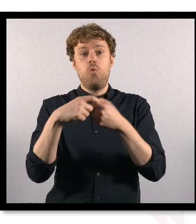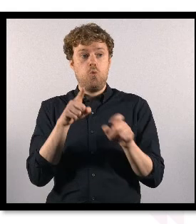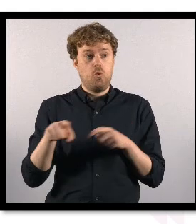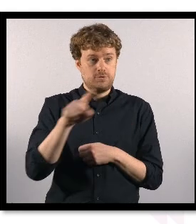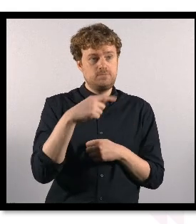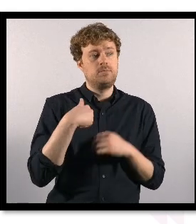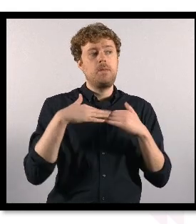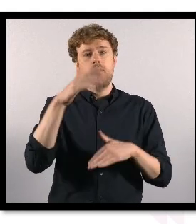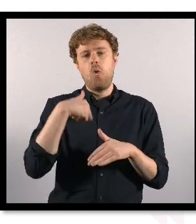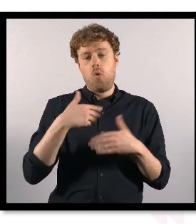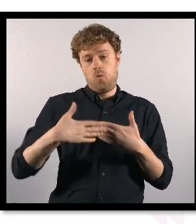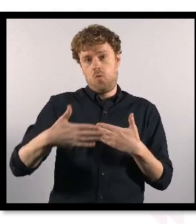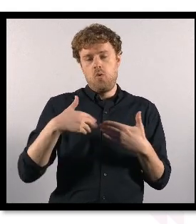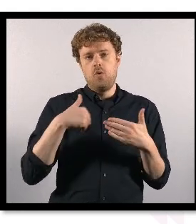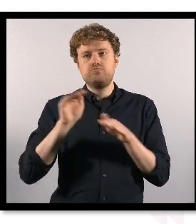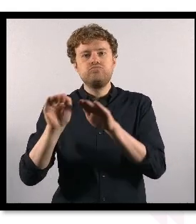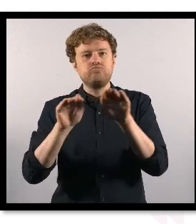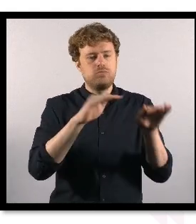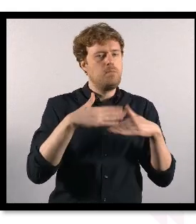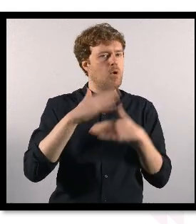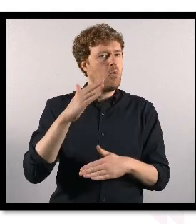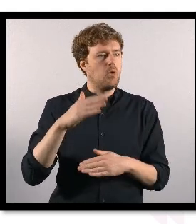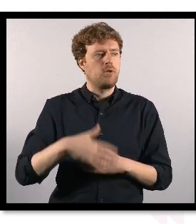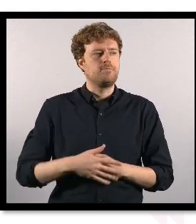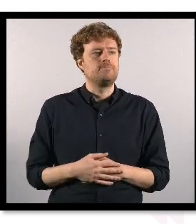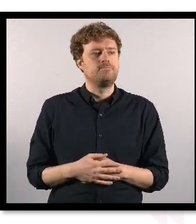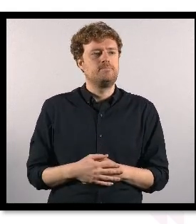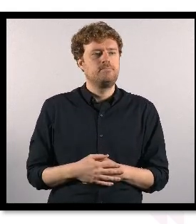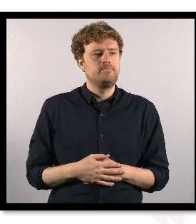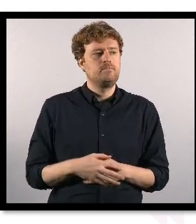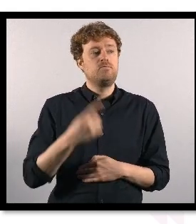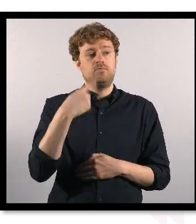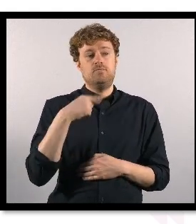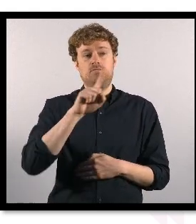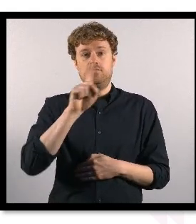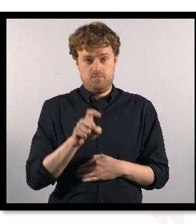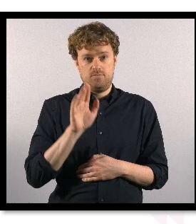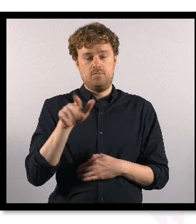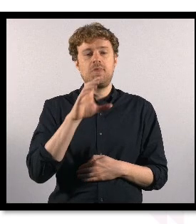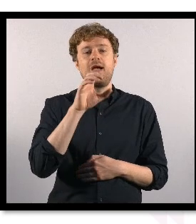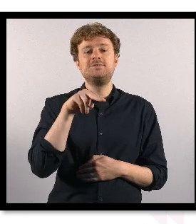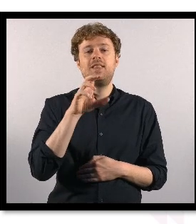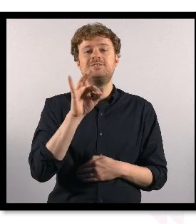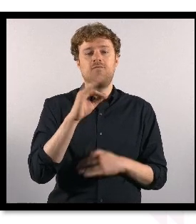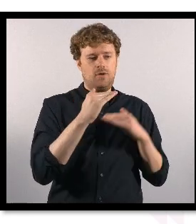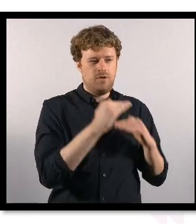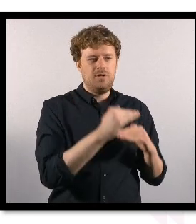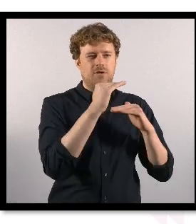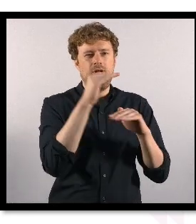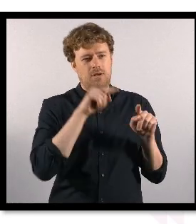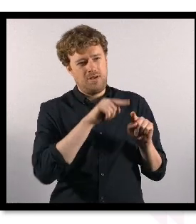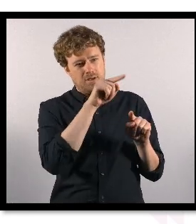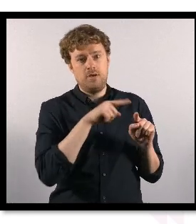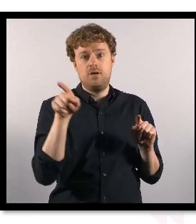I can assume that you probably have a good idea. If you're a new end user, maybe you're still being introduced to the community. So we wanted